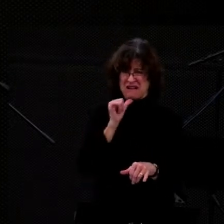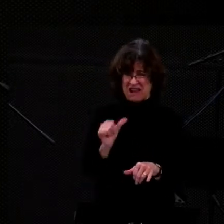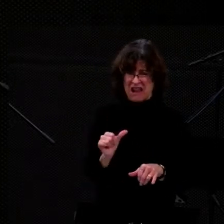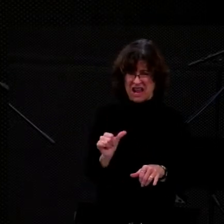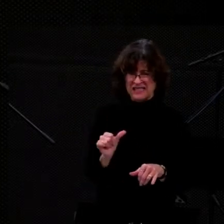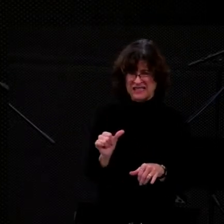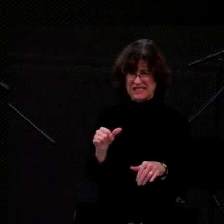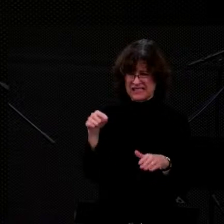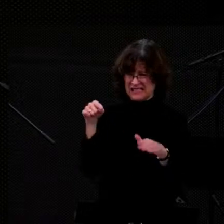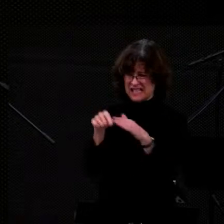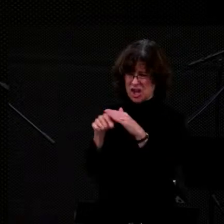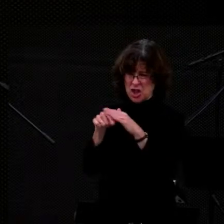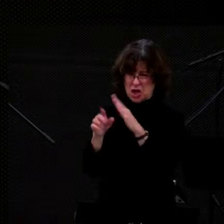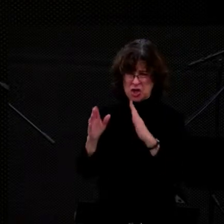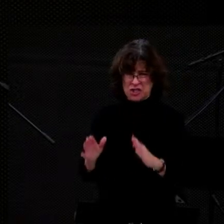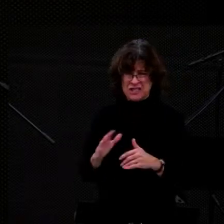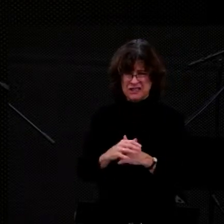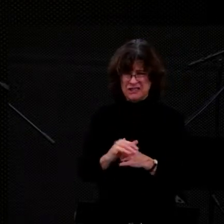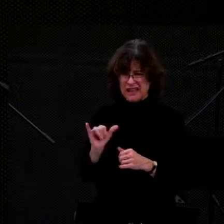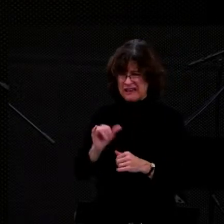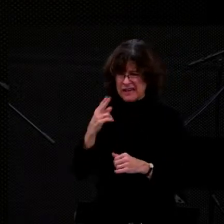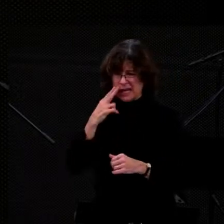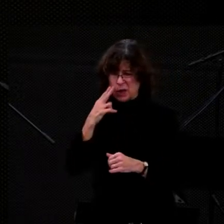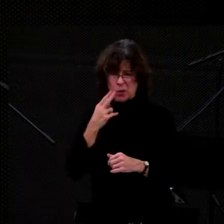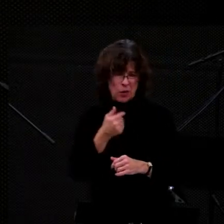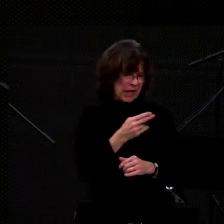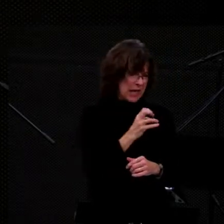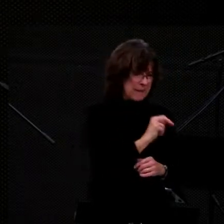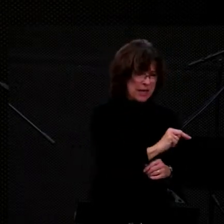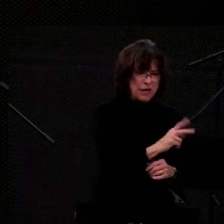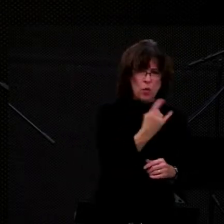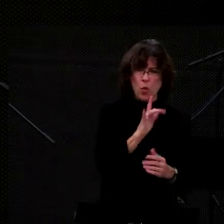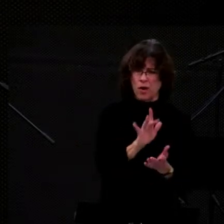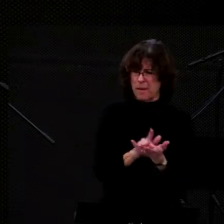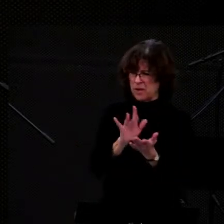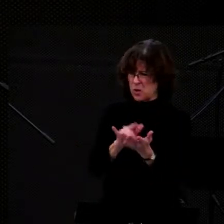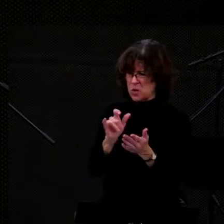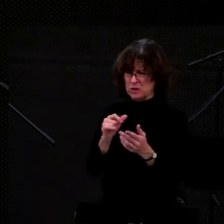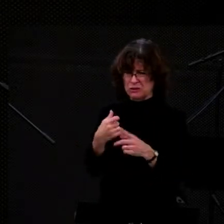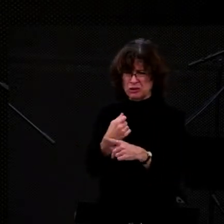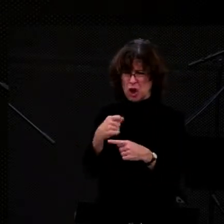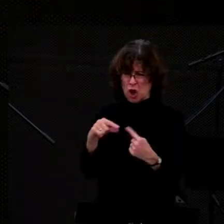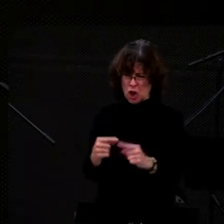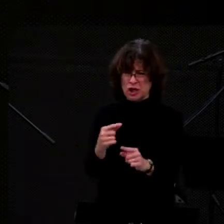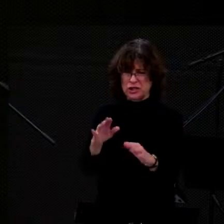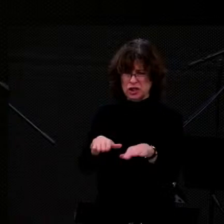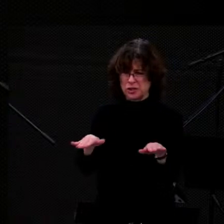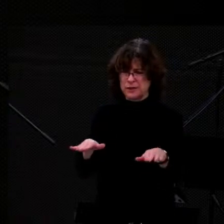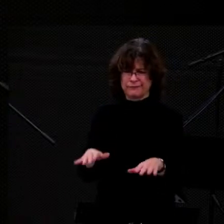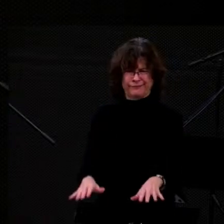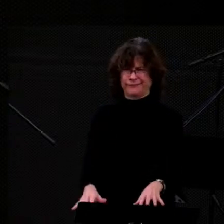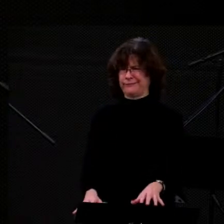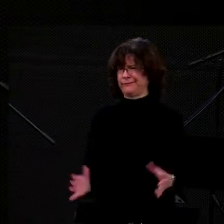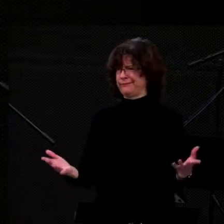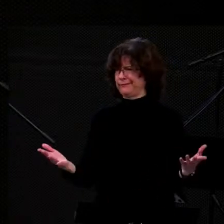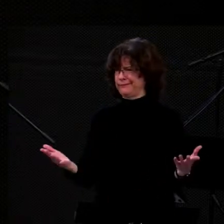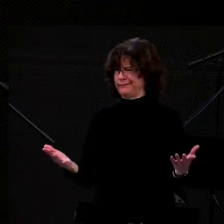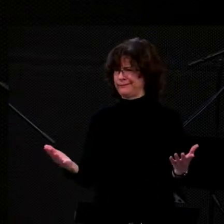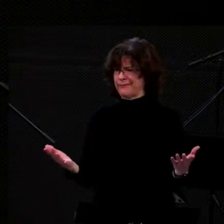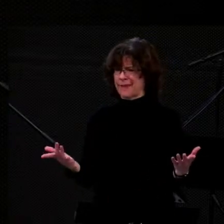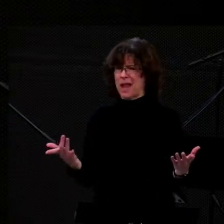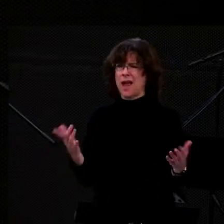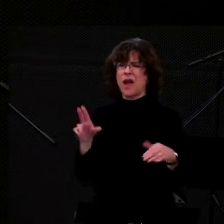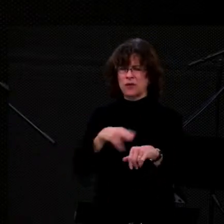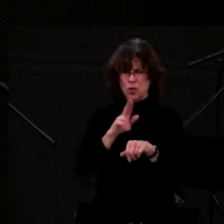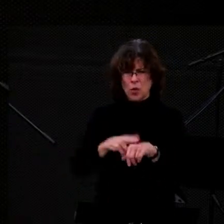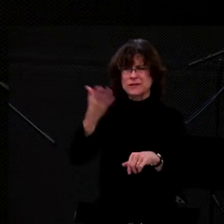be a genocidal maniac like Hitler or Haman or abuse kids? I think we all know that his standard is a little higher